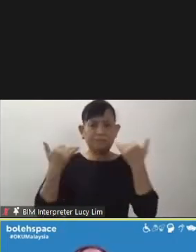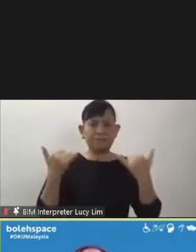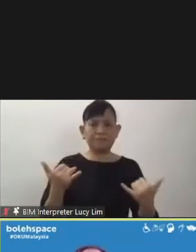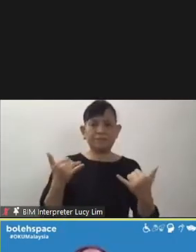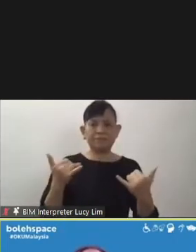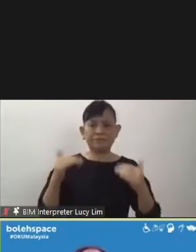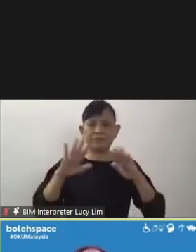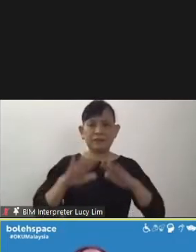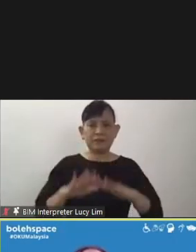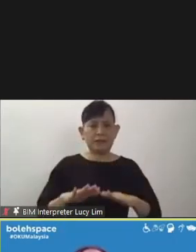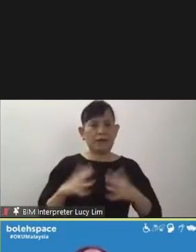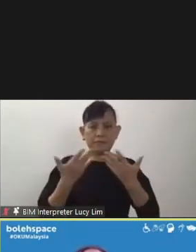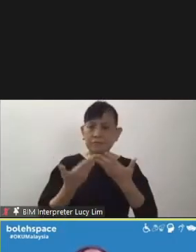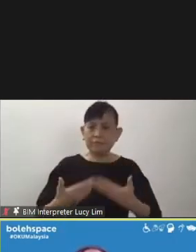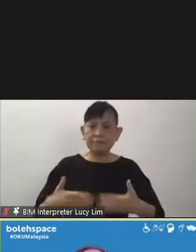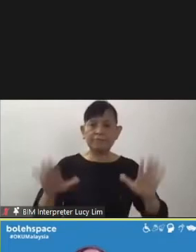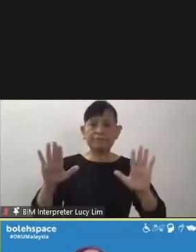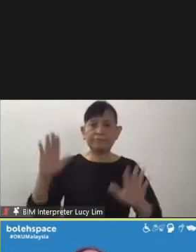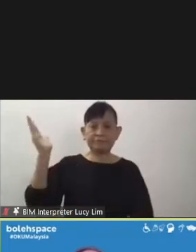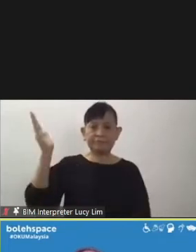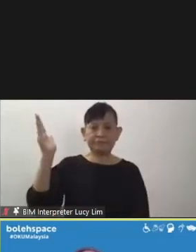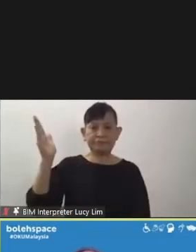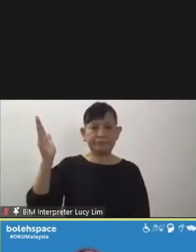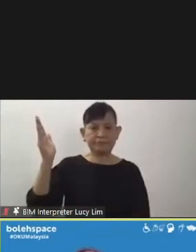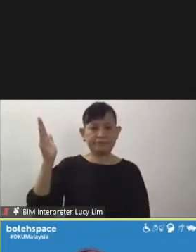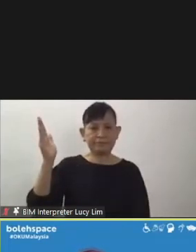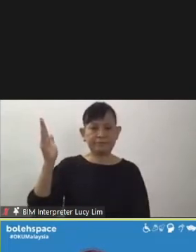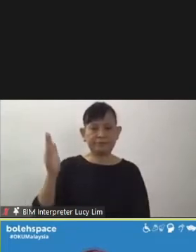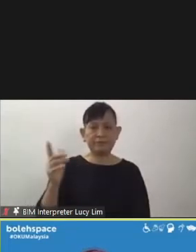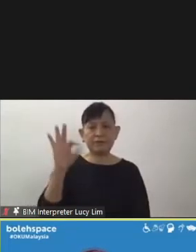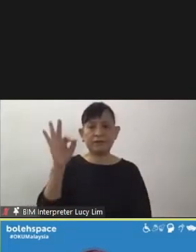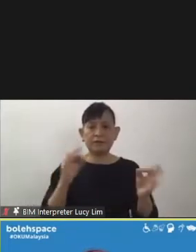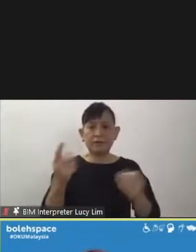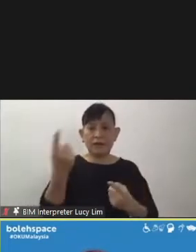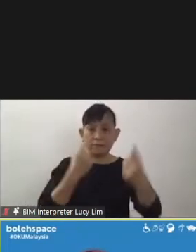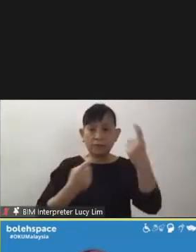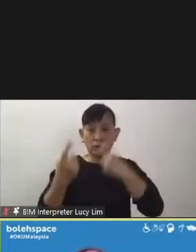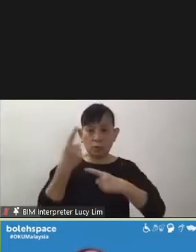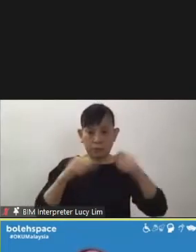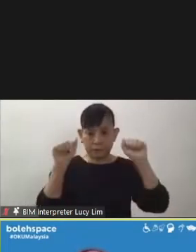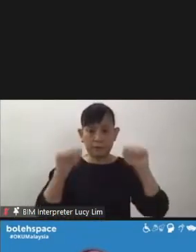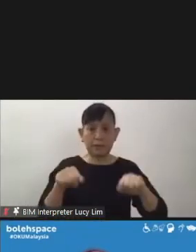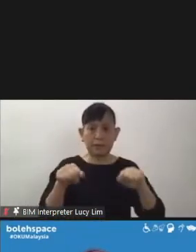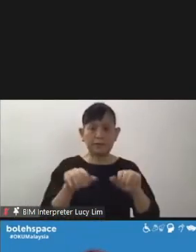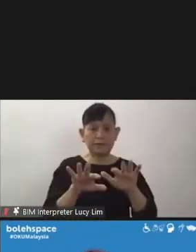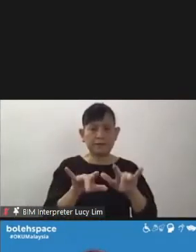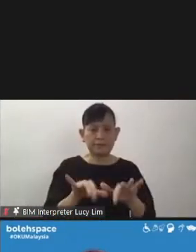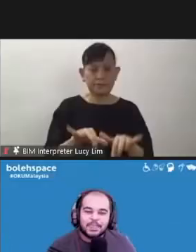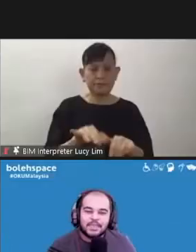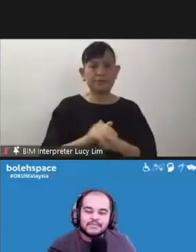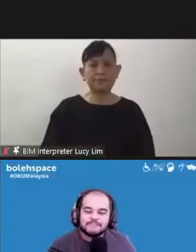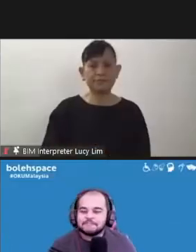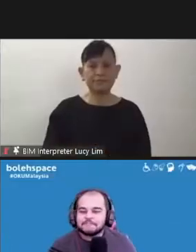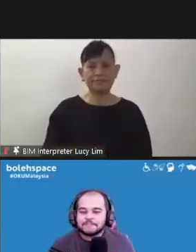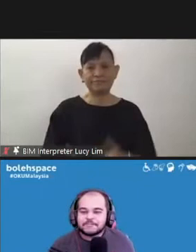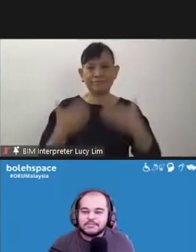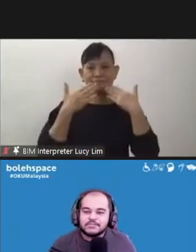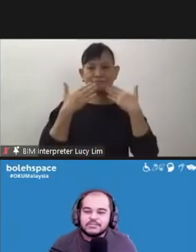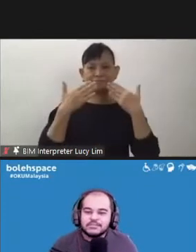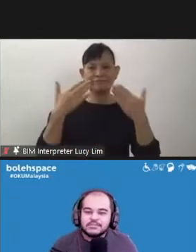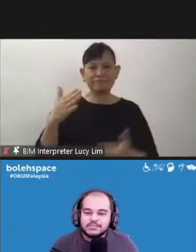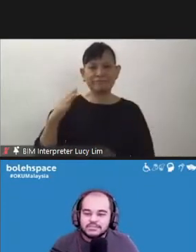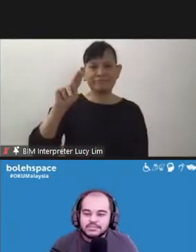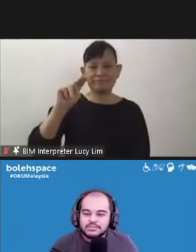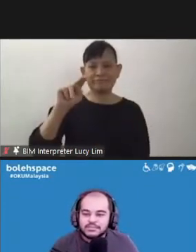case. Thank you. Okay, do you have any questions? You can ask me. Thank you. All right. Thank you so much,